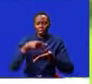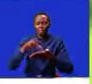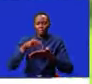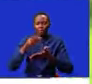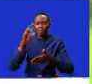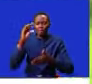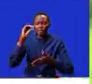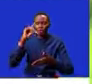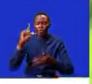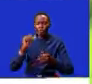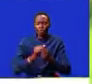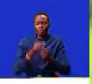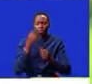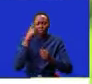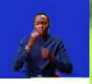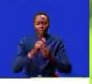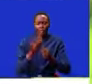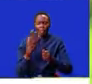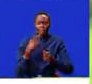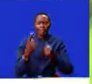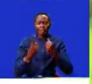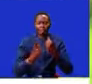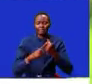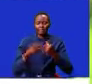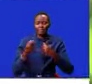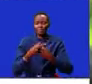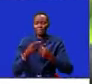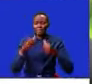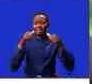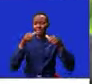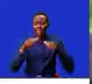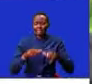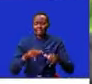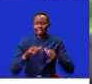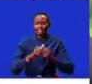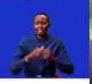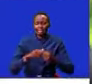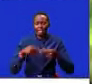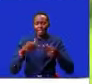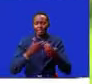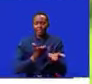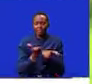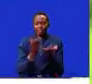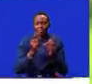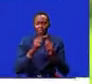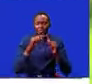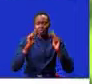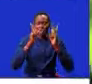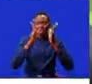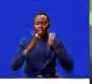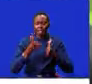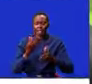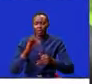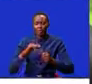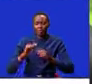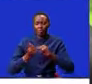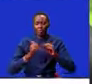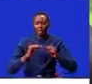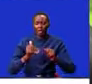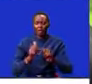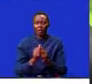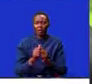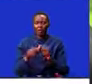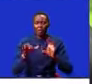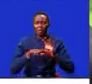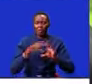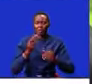the past 6 months and have still been offering services to the citizens of Homabay County. Members of